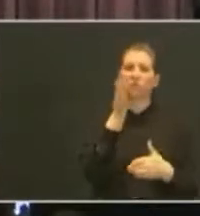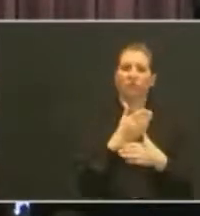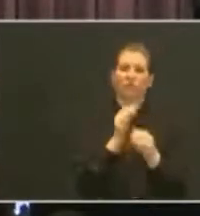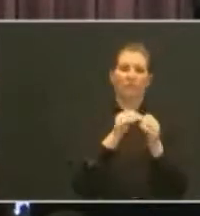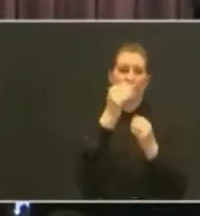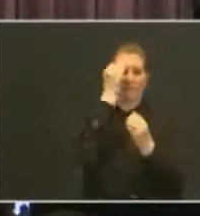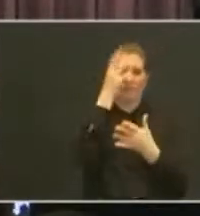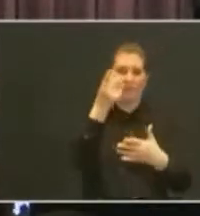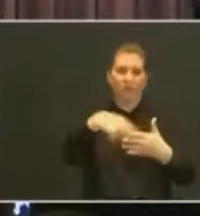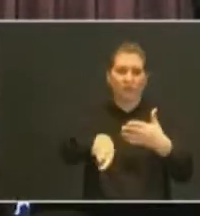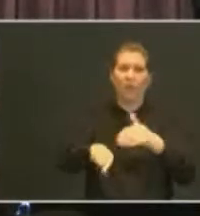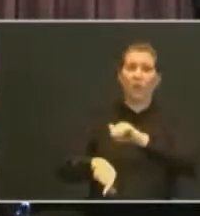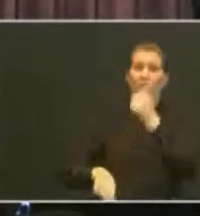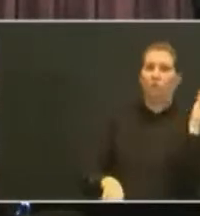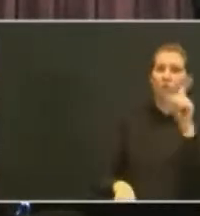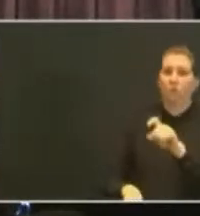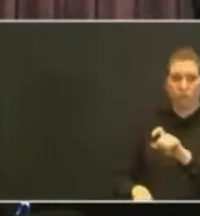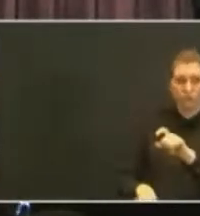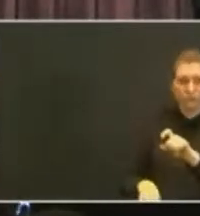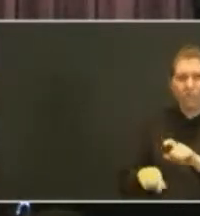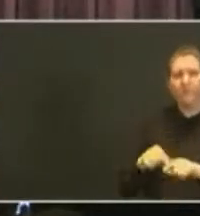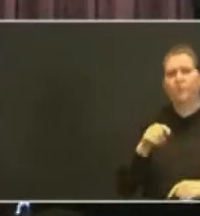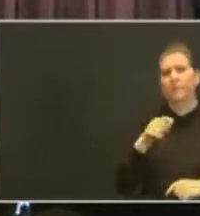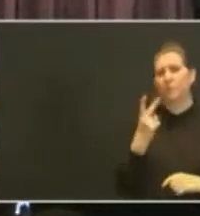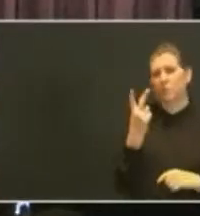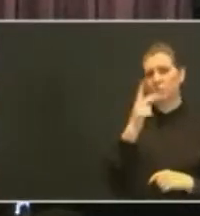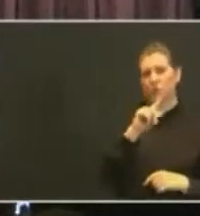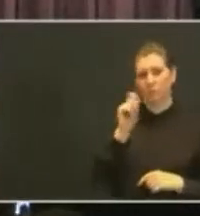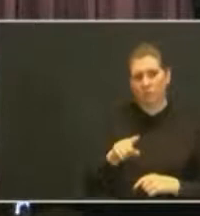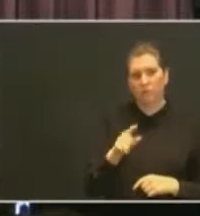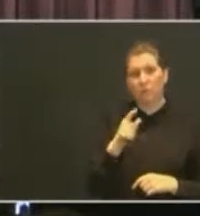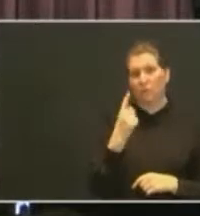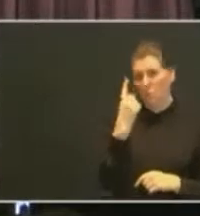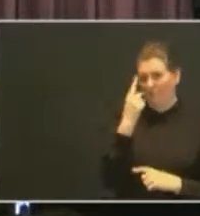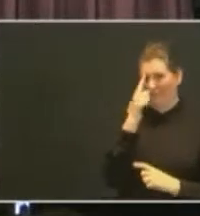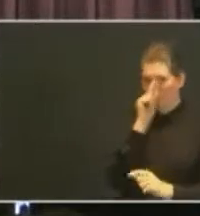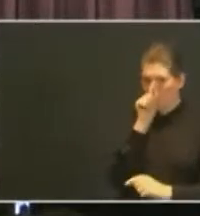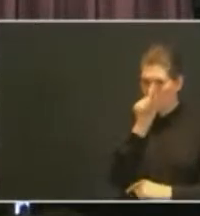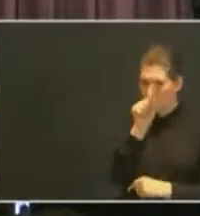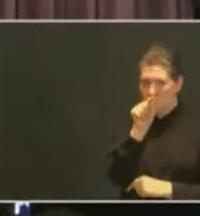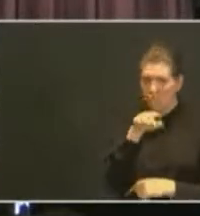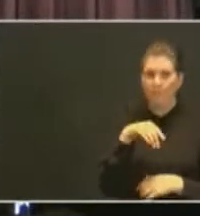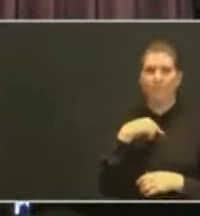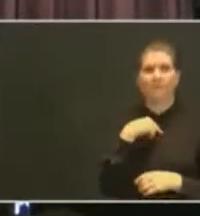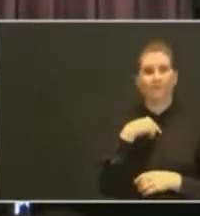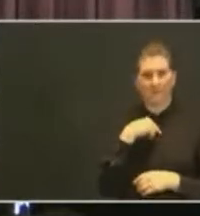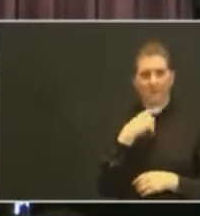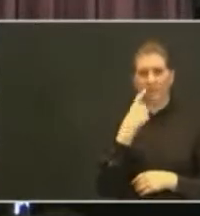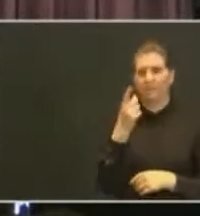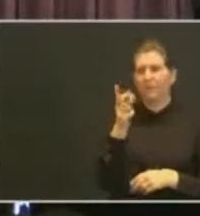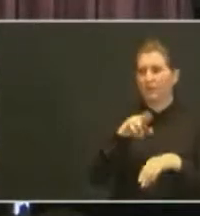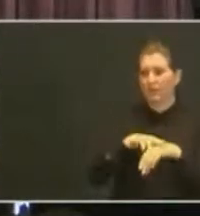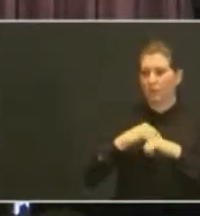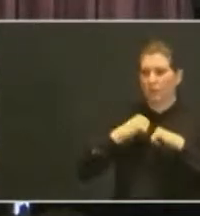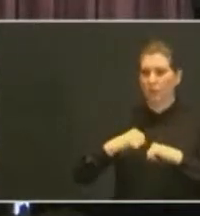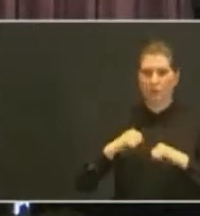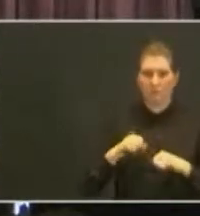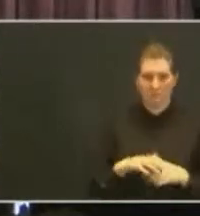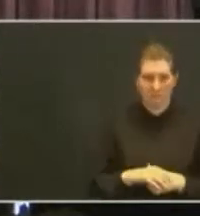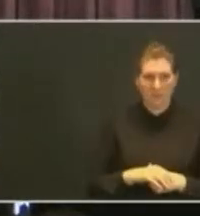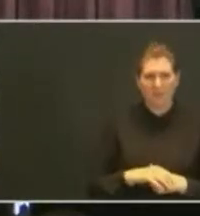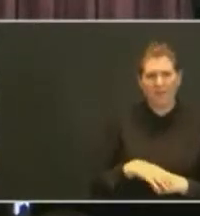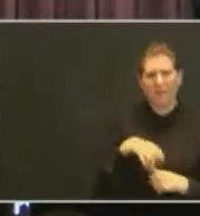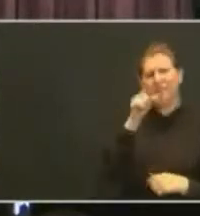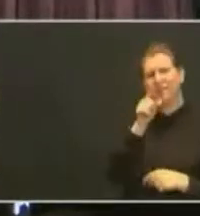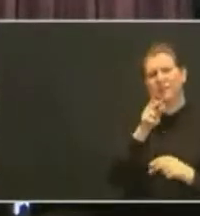Doctor, I have two questions, one for you and one for General Callahan. The first, the state's targeted approach was designed to cut down on deaths, but January